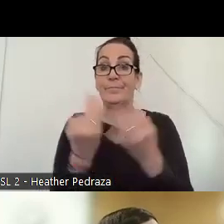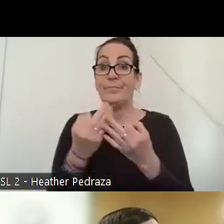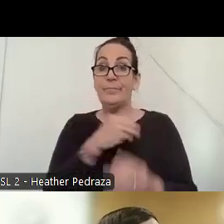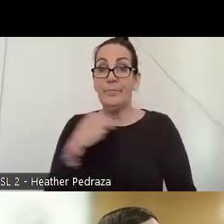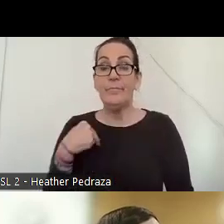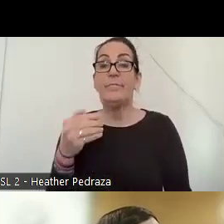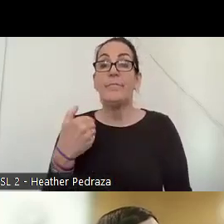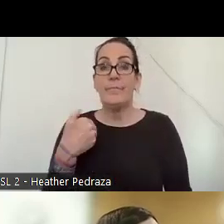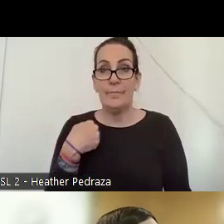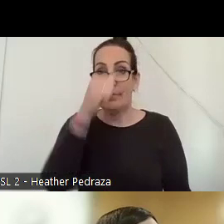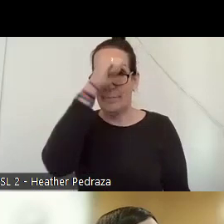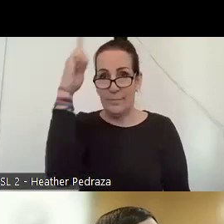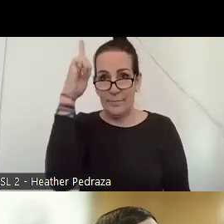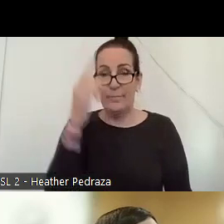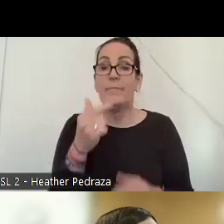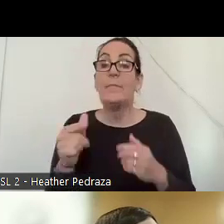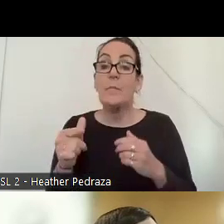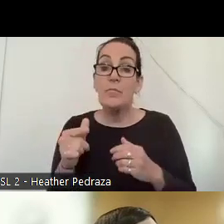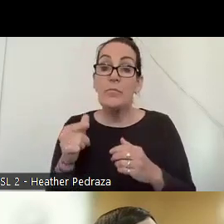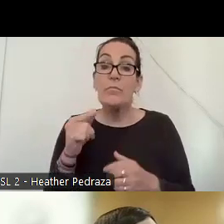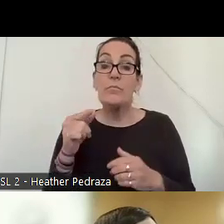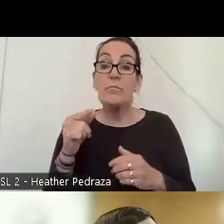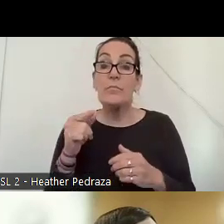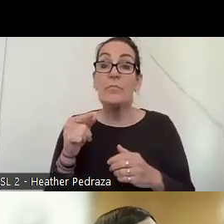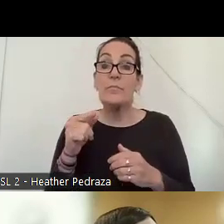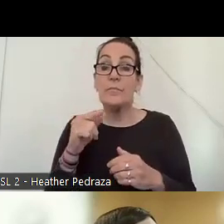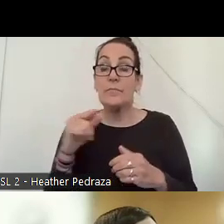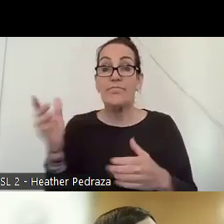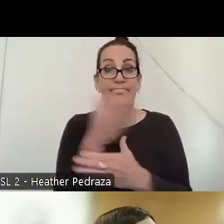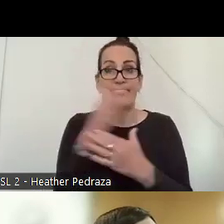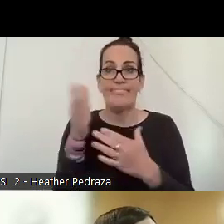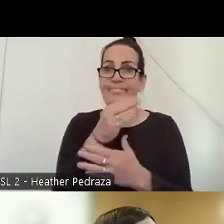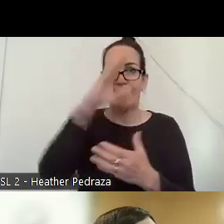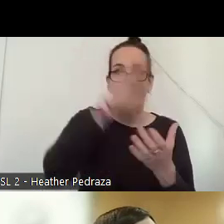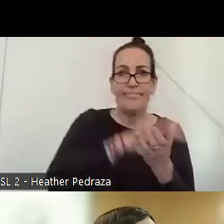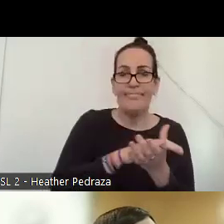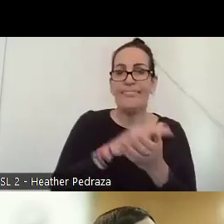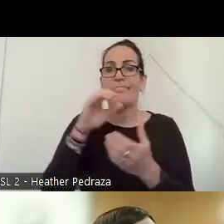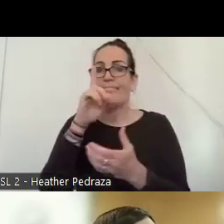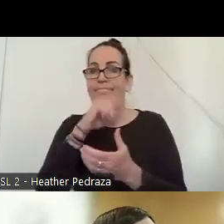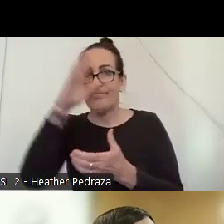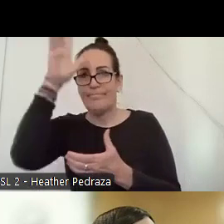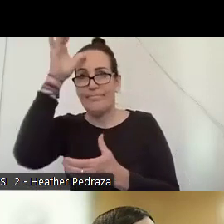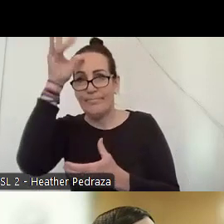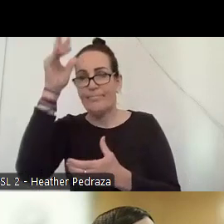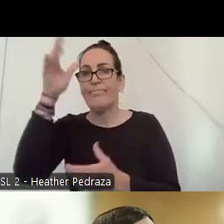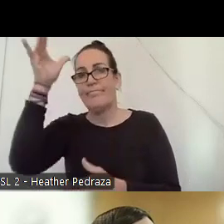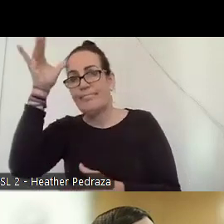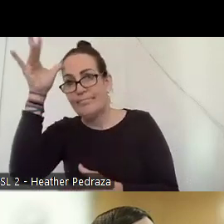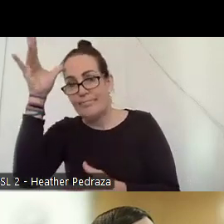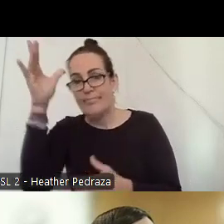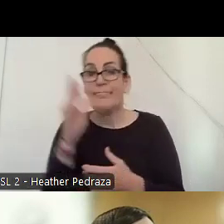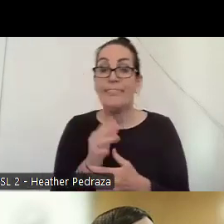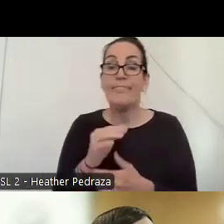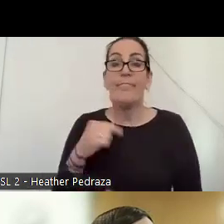had Alzheimer's, and it varies from my husband to my stepfather to my father. And